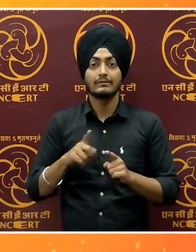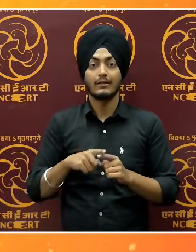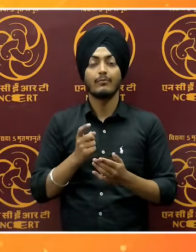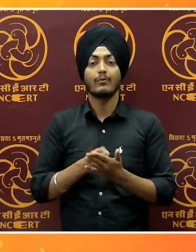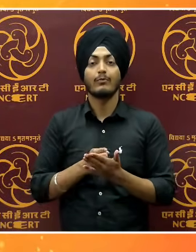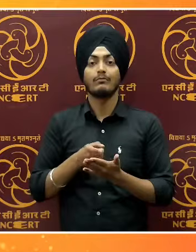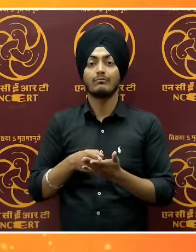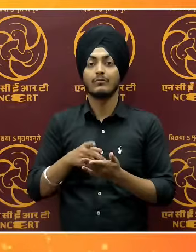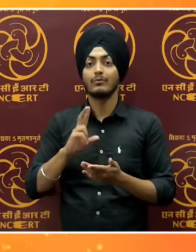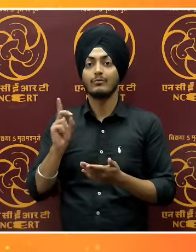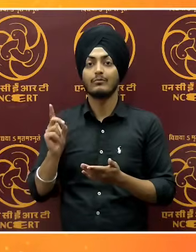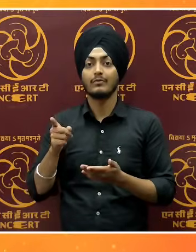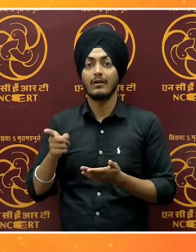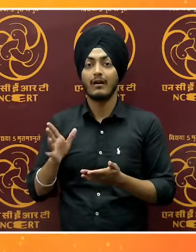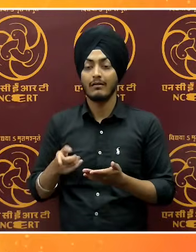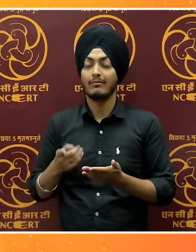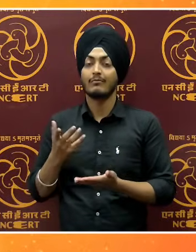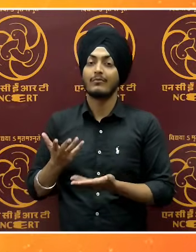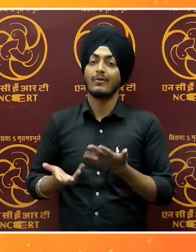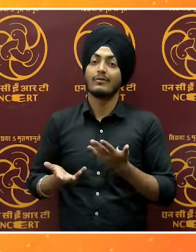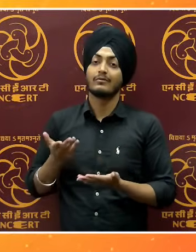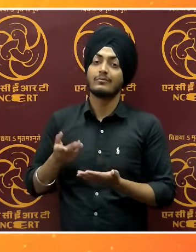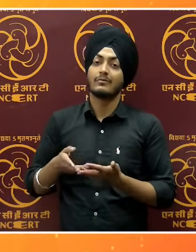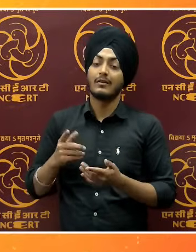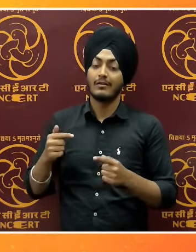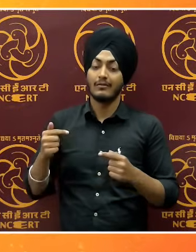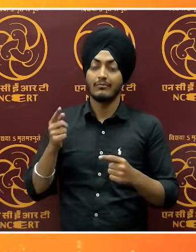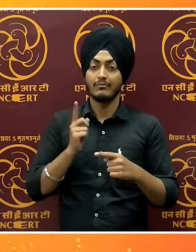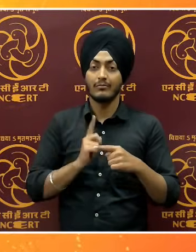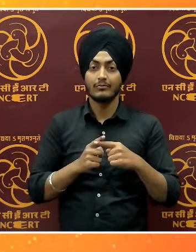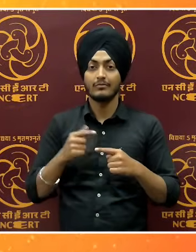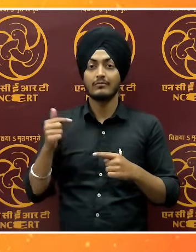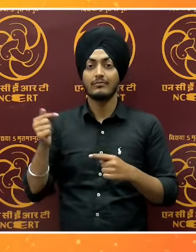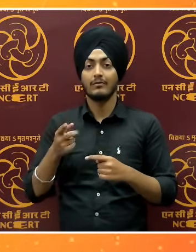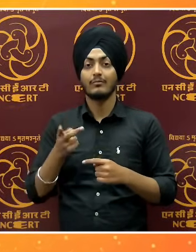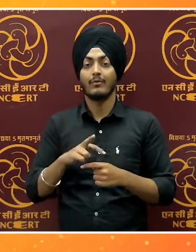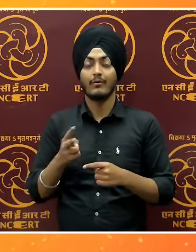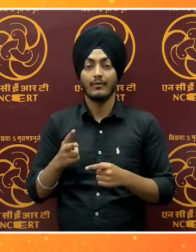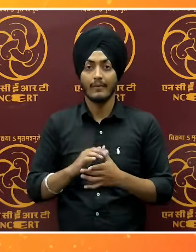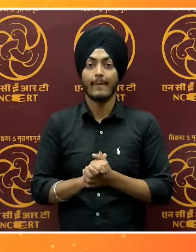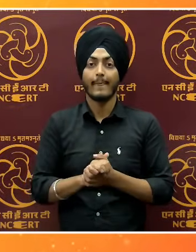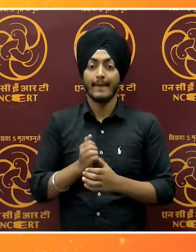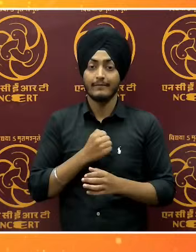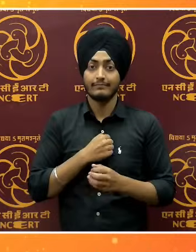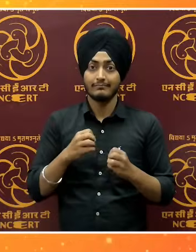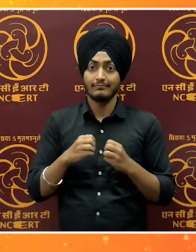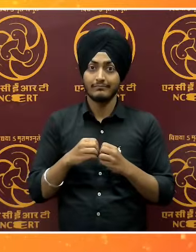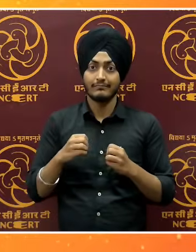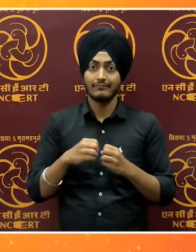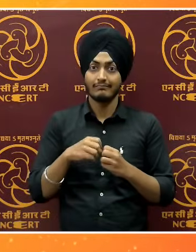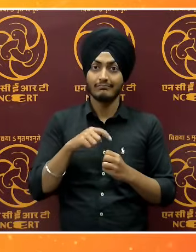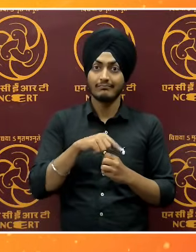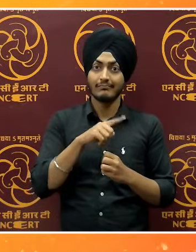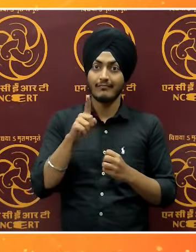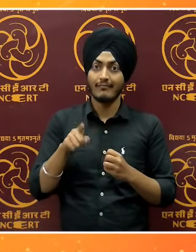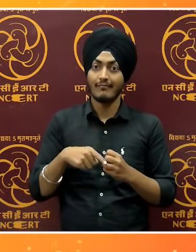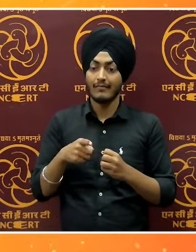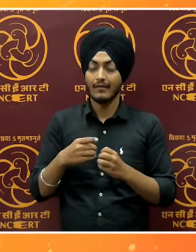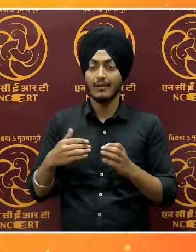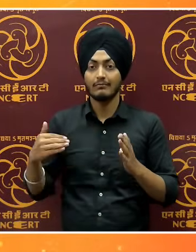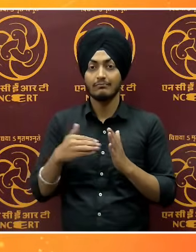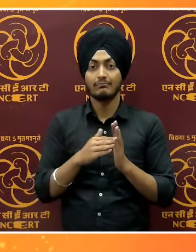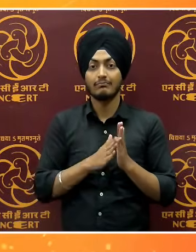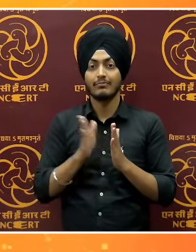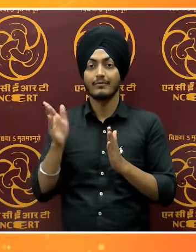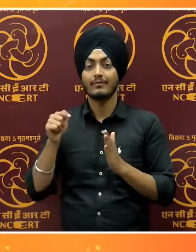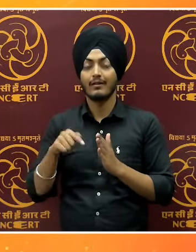place. It is neither positive nor negative. So the magnetic field cannot be deflected